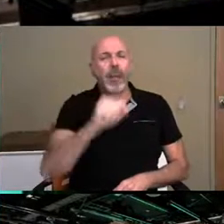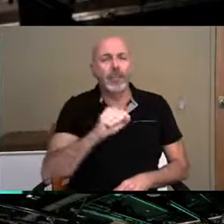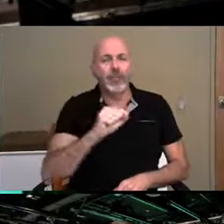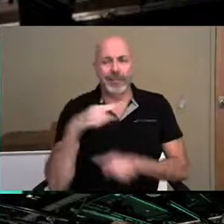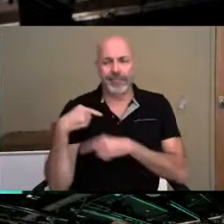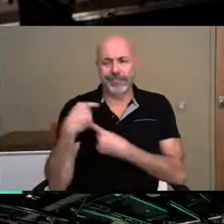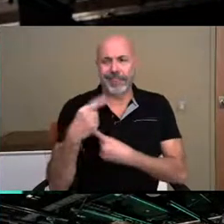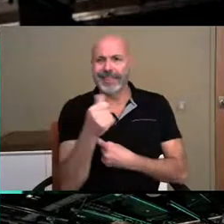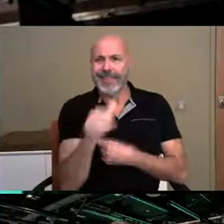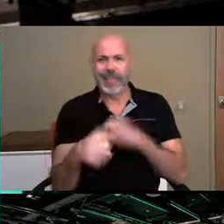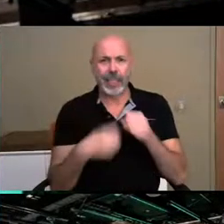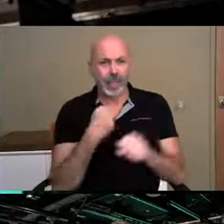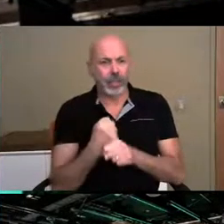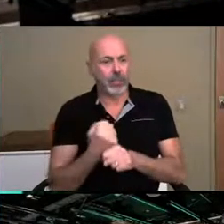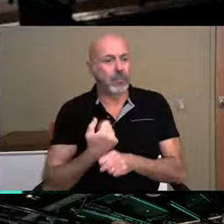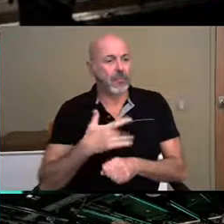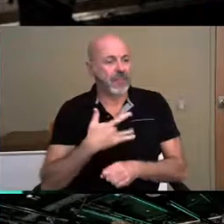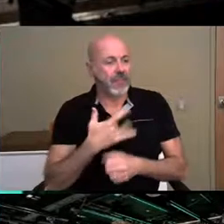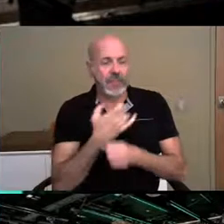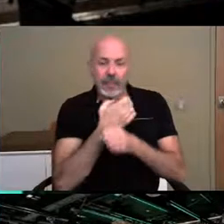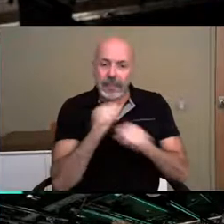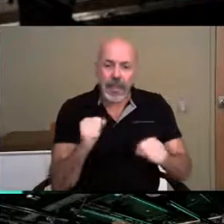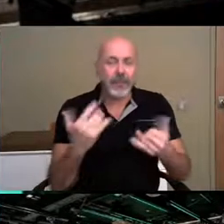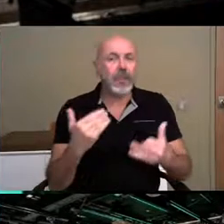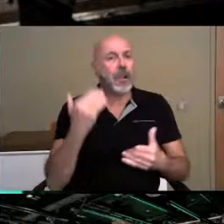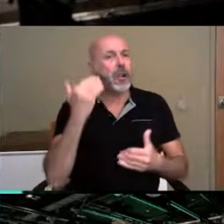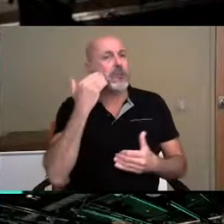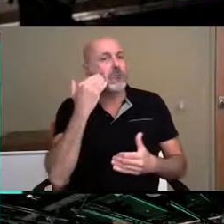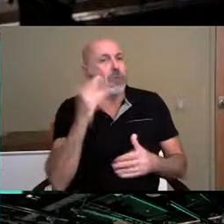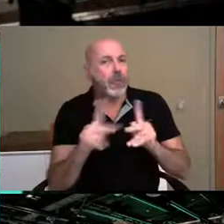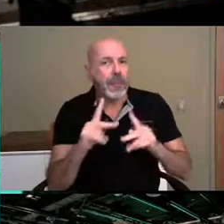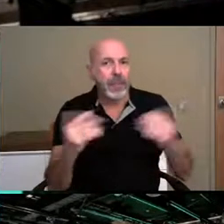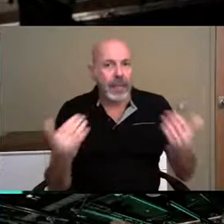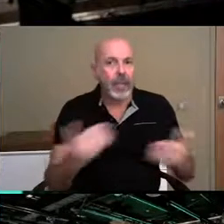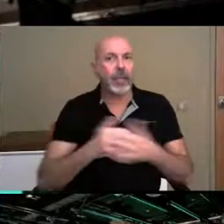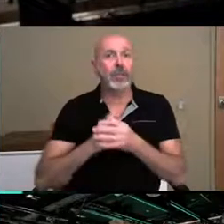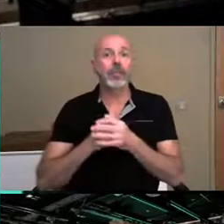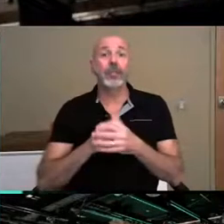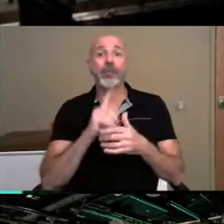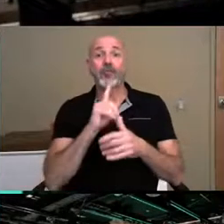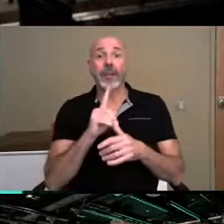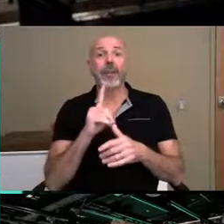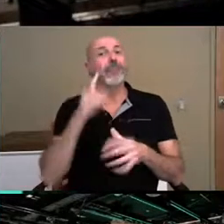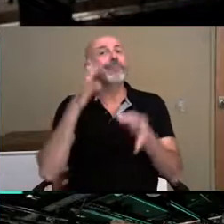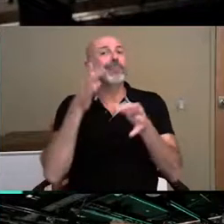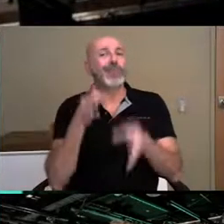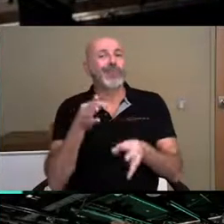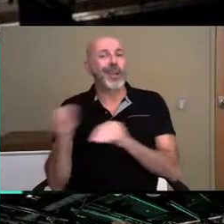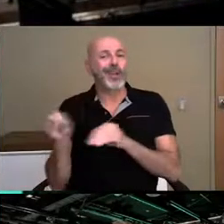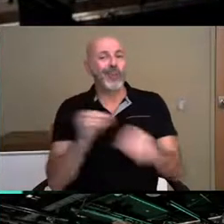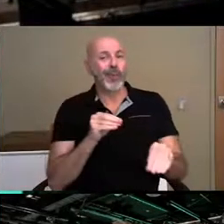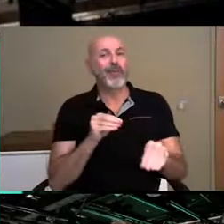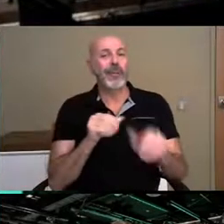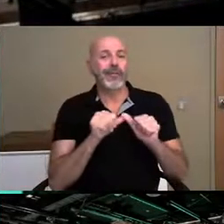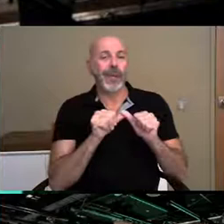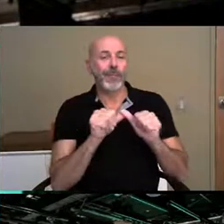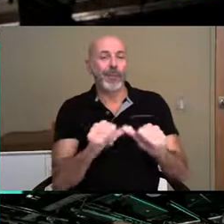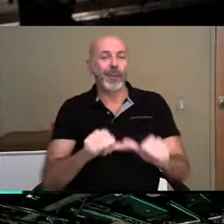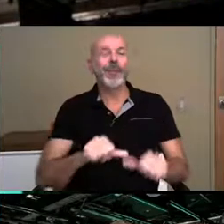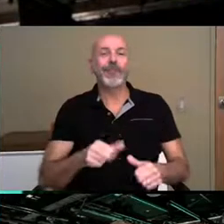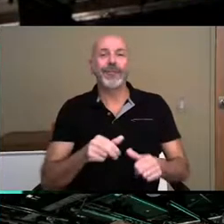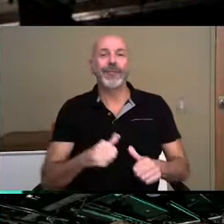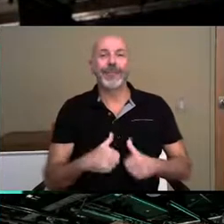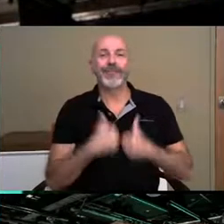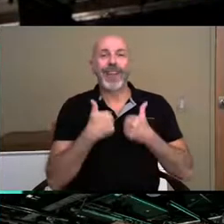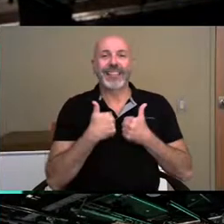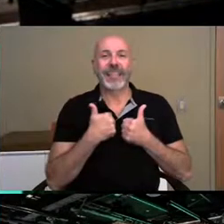haven, and we've really gotten to know the community so well. So well, in fact, that we decided to move here and become permanent residents as of January, right